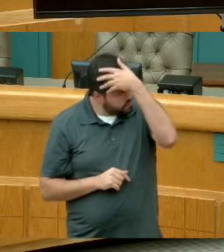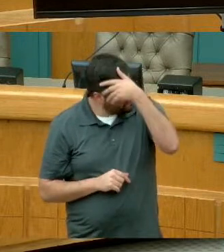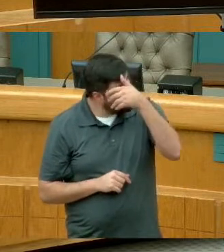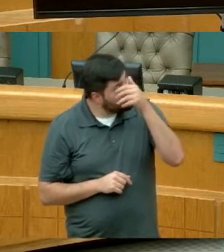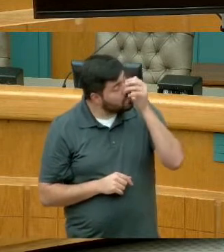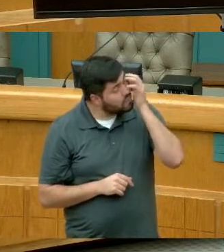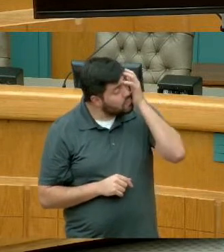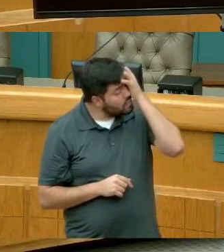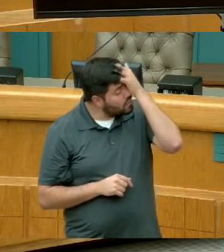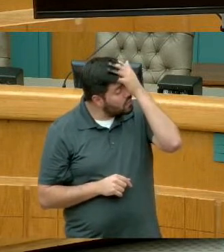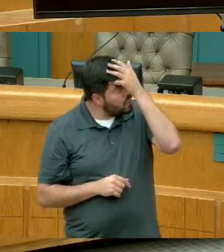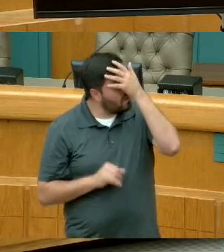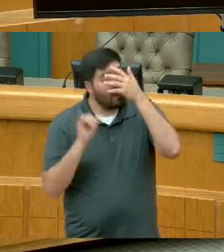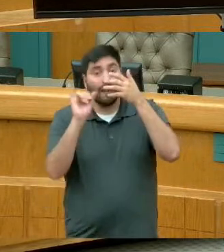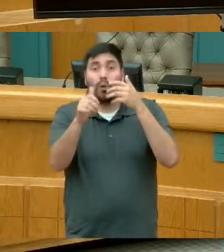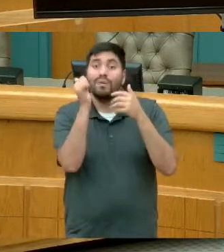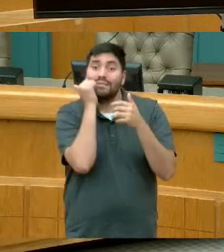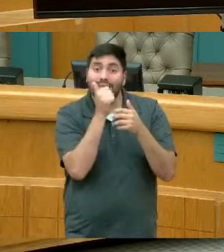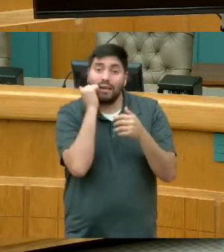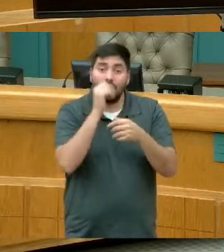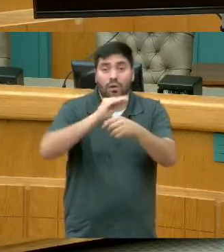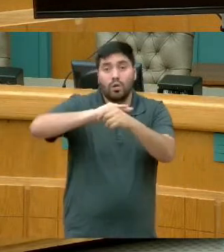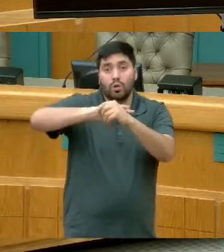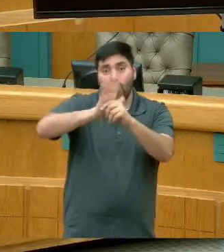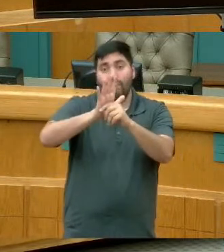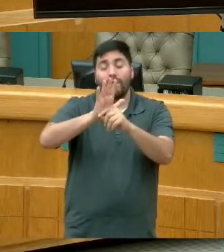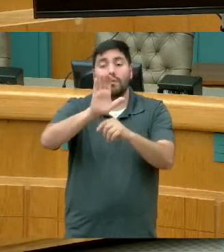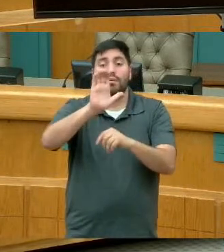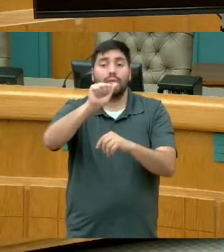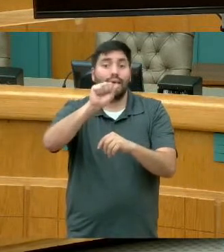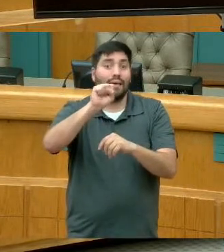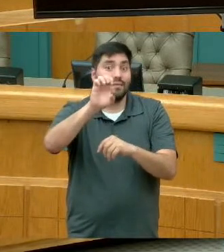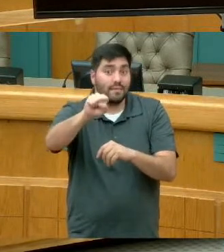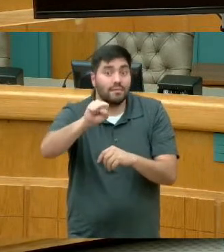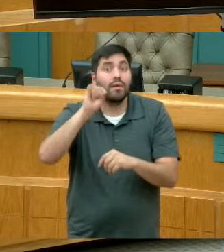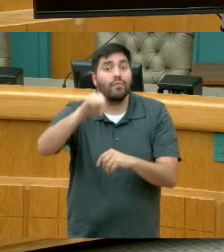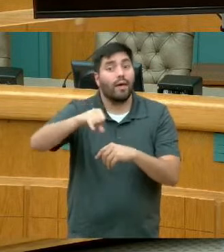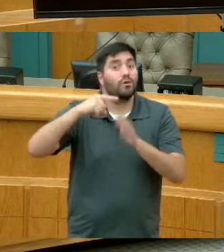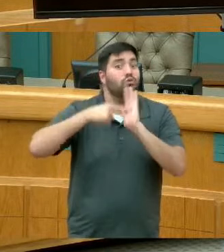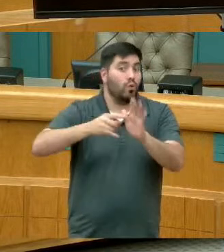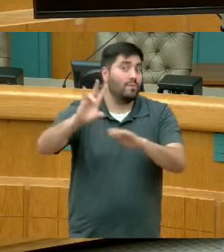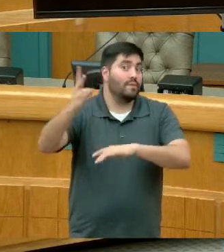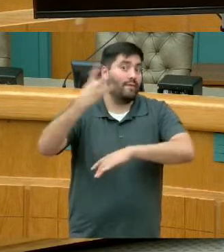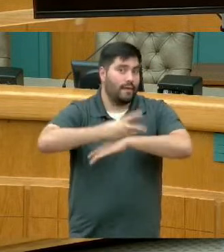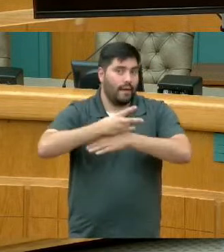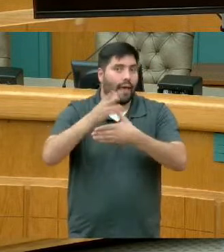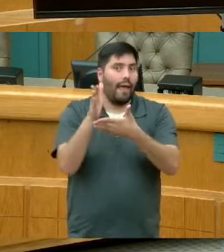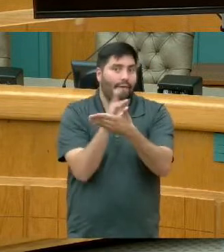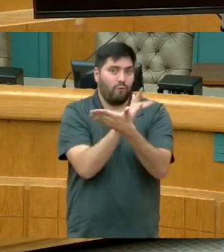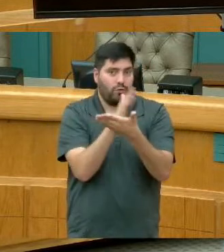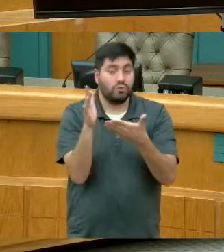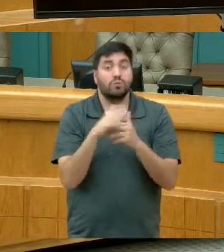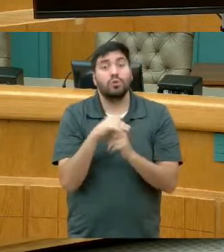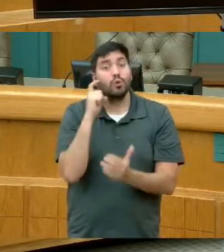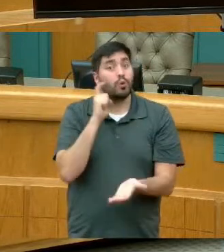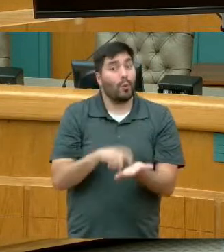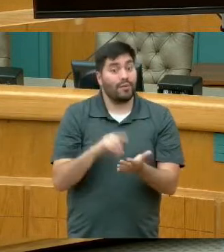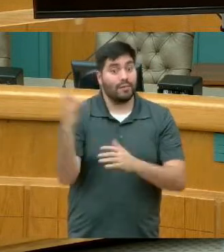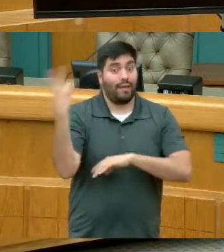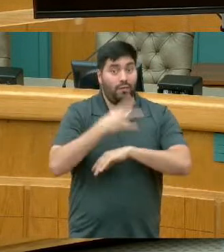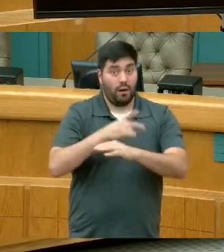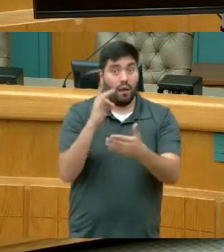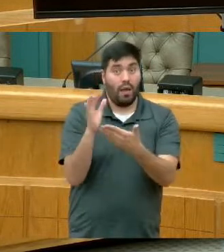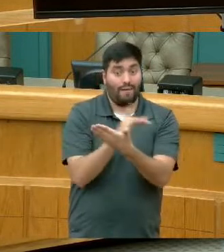And this last one is the daily COVID-19 cases, and it shows a 7-day average. So if you'll look at